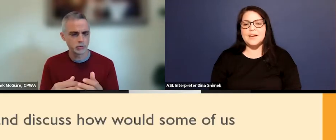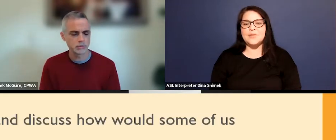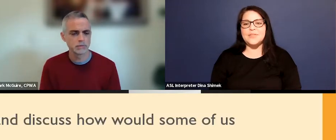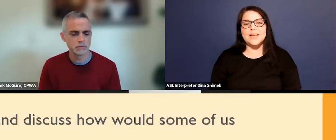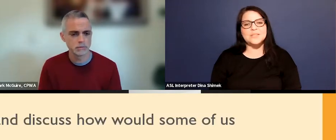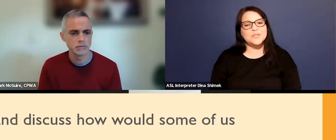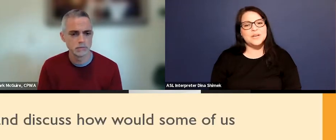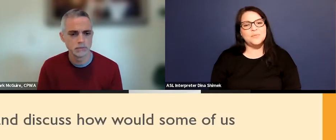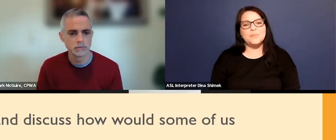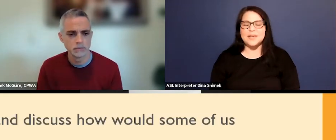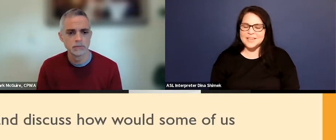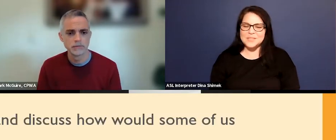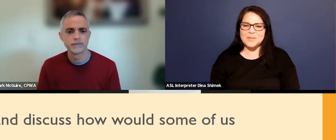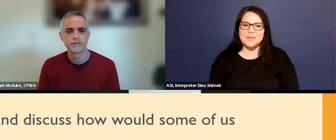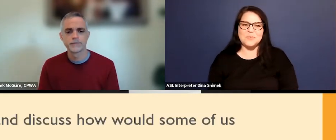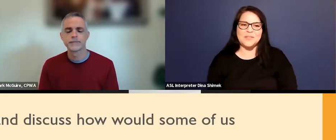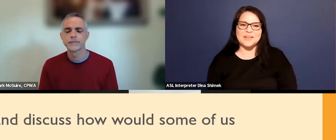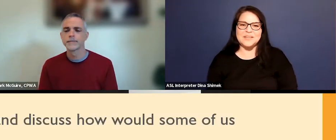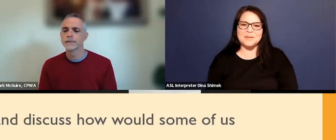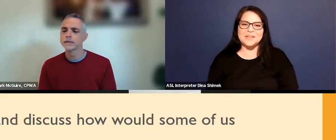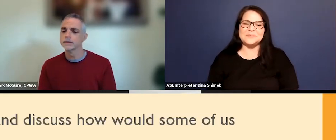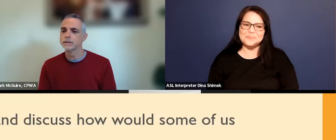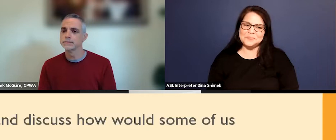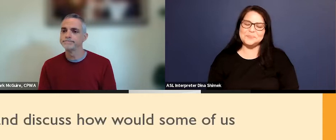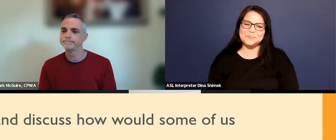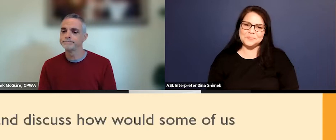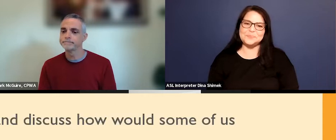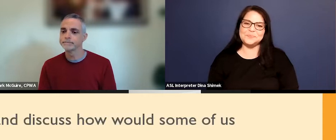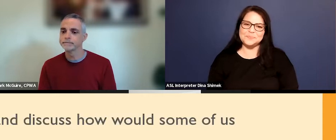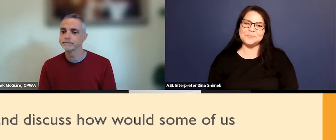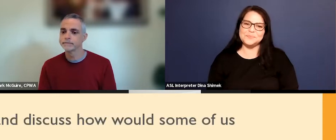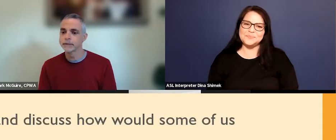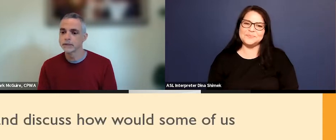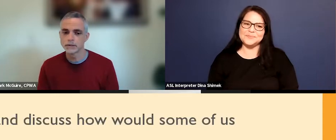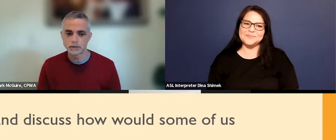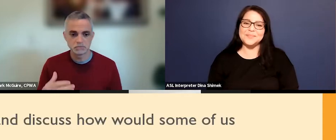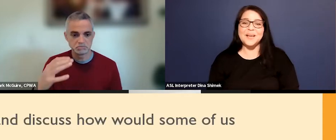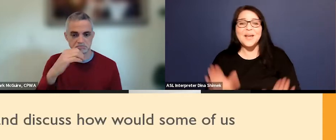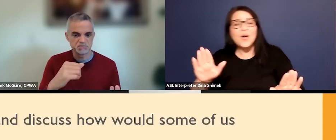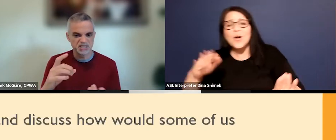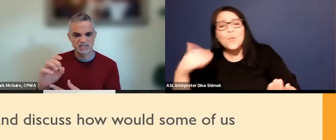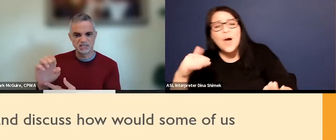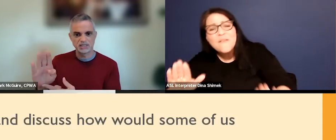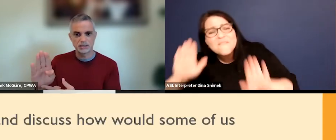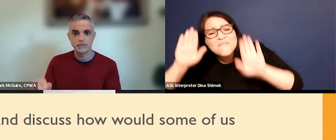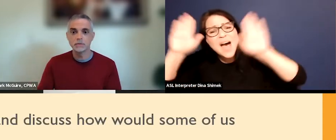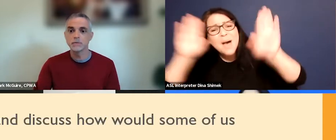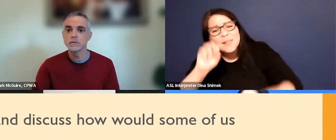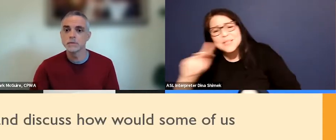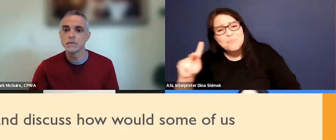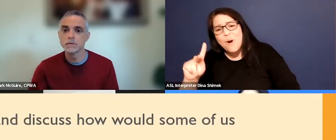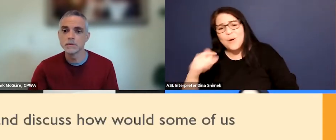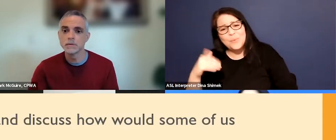And I know that the next presenter will be explaining more on that topic. This has been fabulous, Mark.